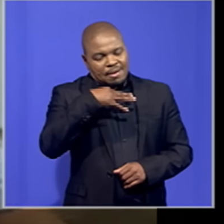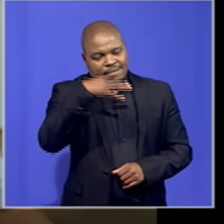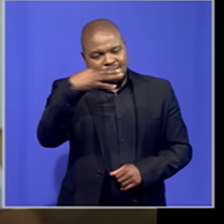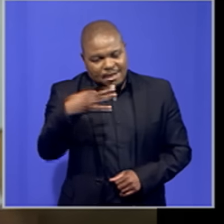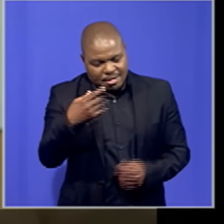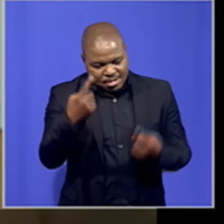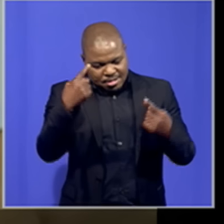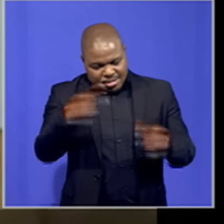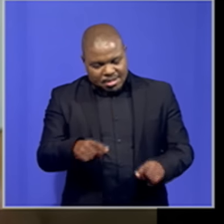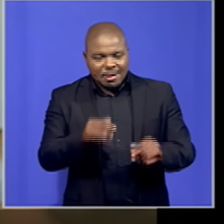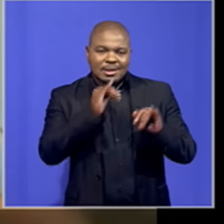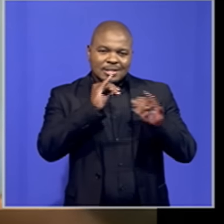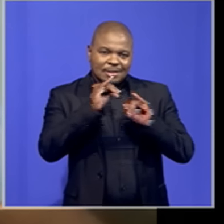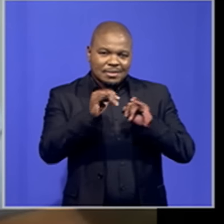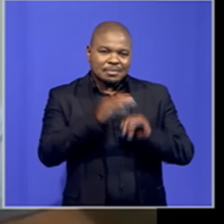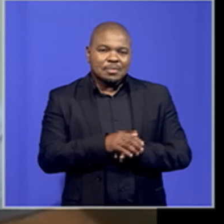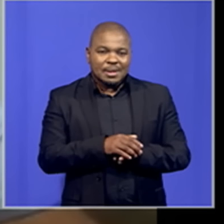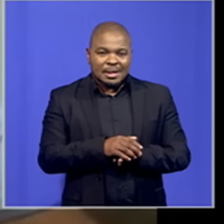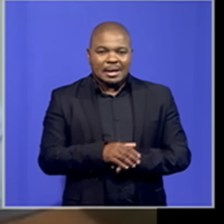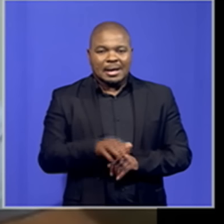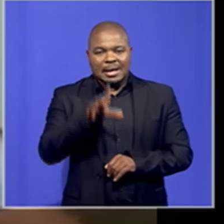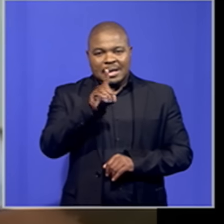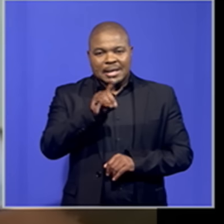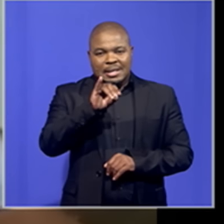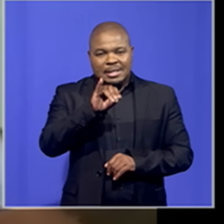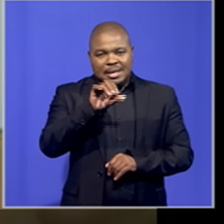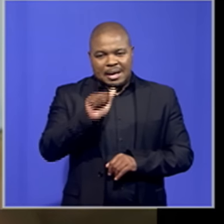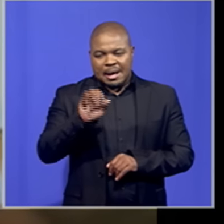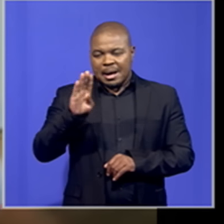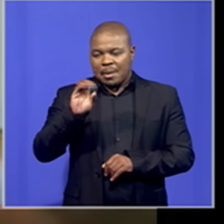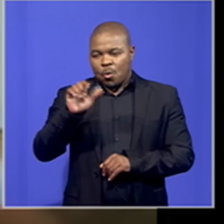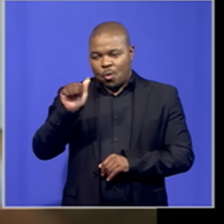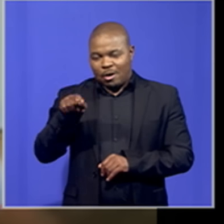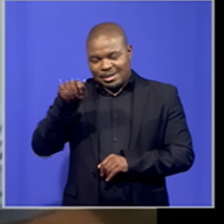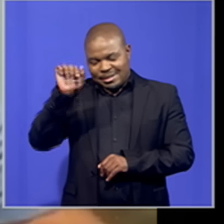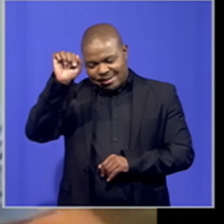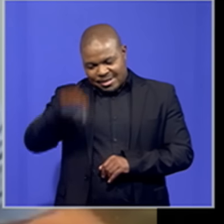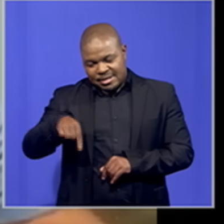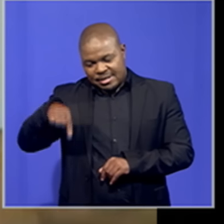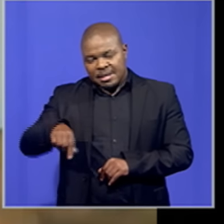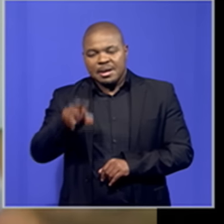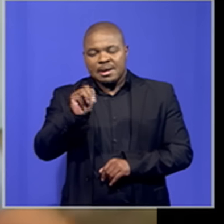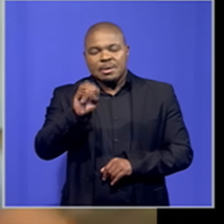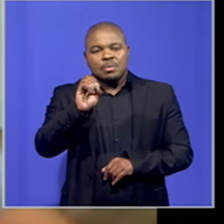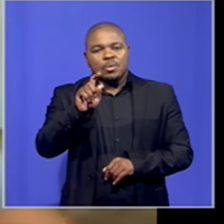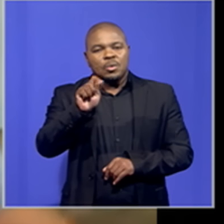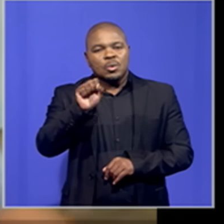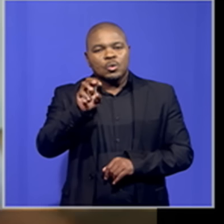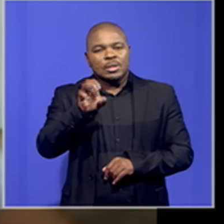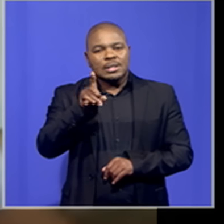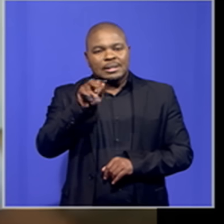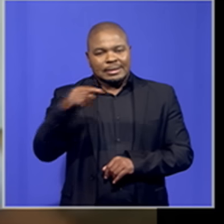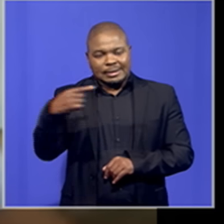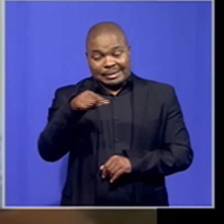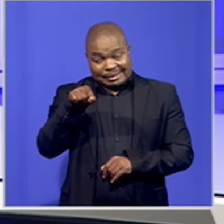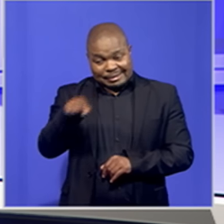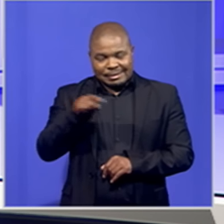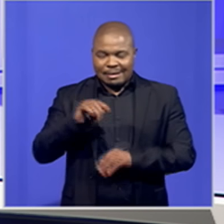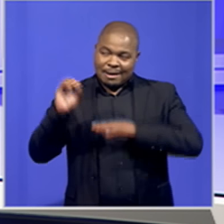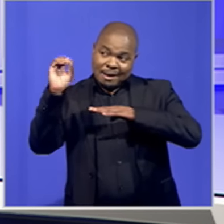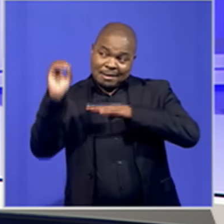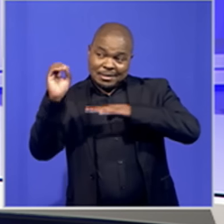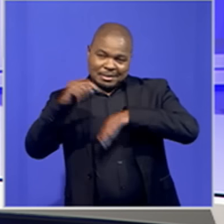tle go nna le lona ke thulaganyo ya Dia Bo wa ngwana kgosi Dia Bo wa mo Motsweding FM afternoon drive. di a boa tota